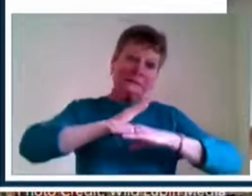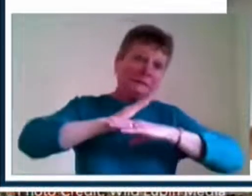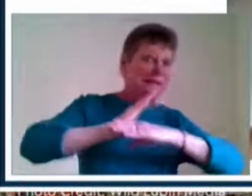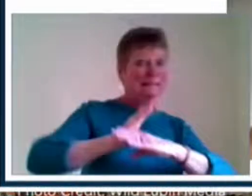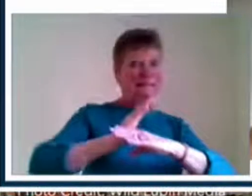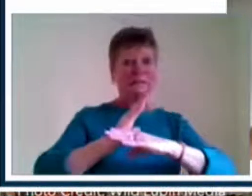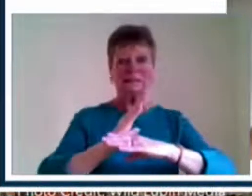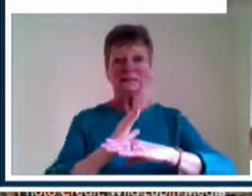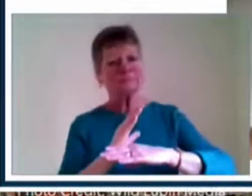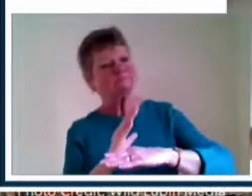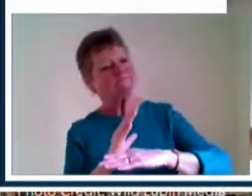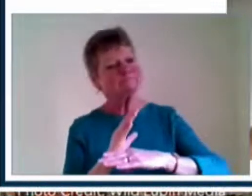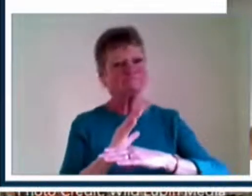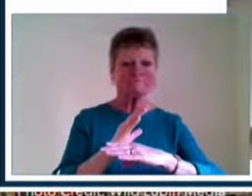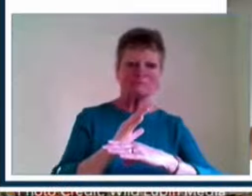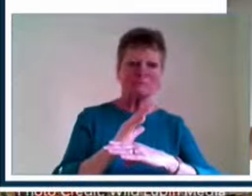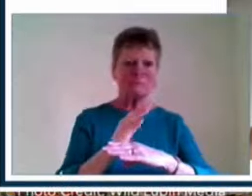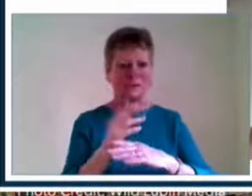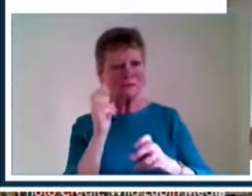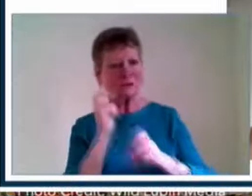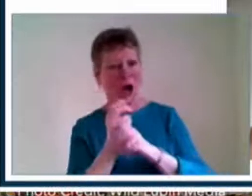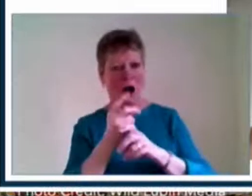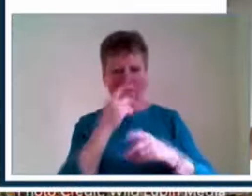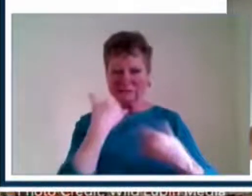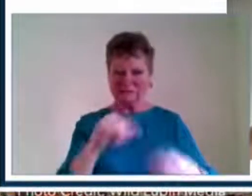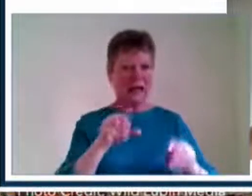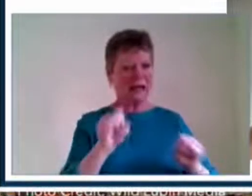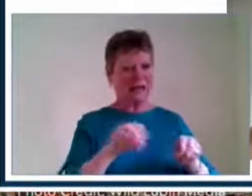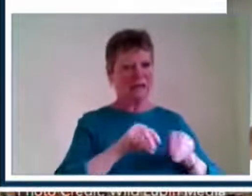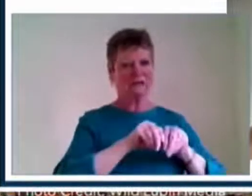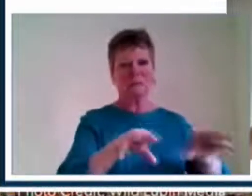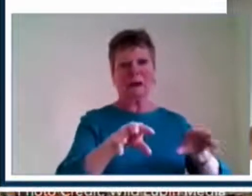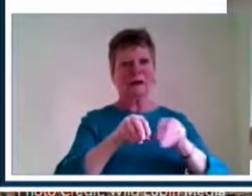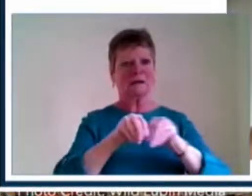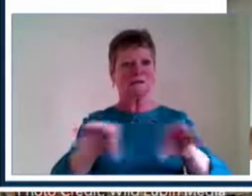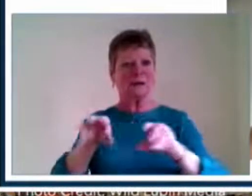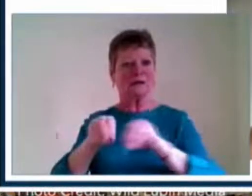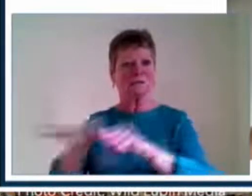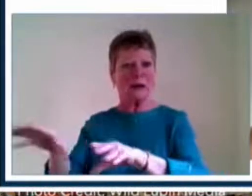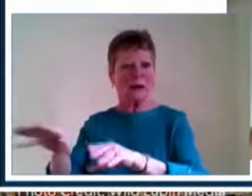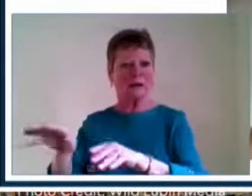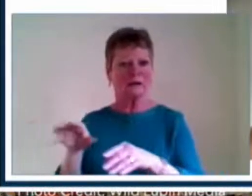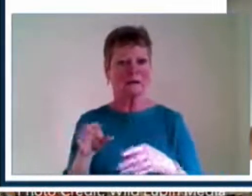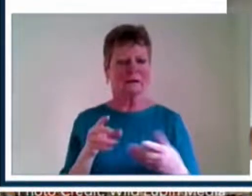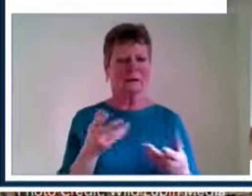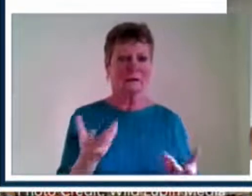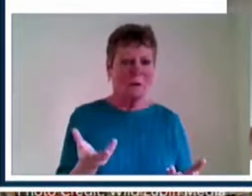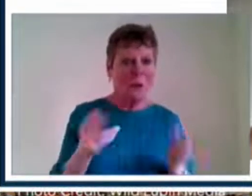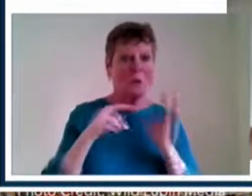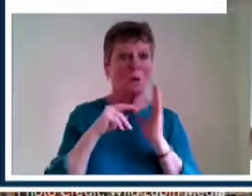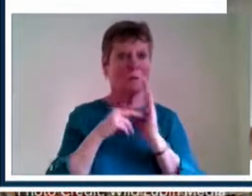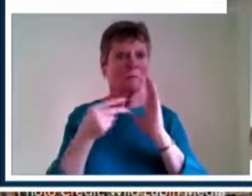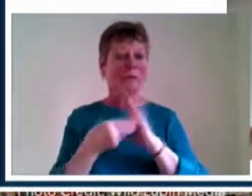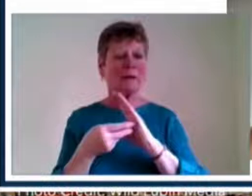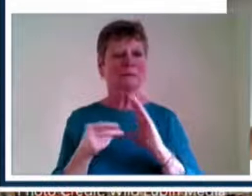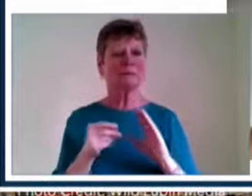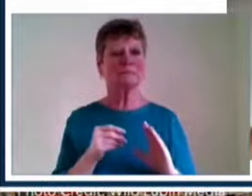and therefore preventing the spread between people. But they still, so that means lots of people have